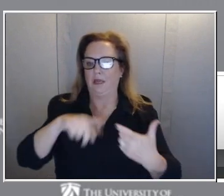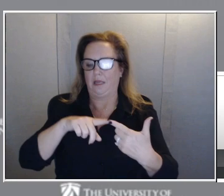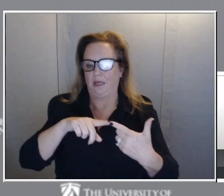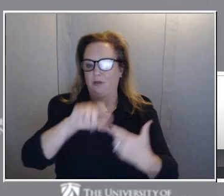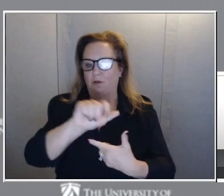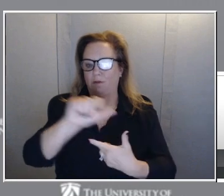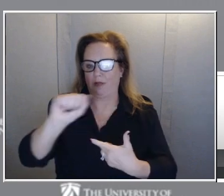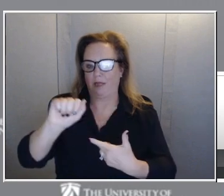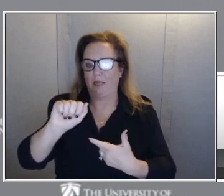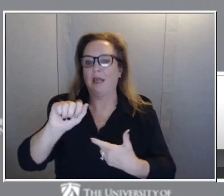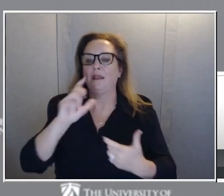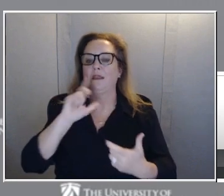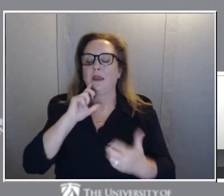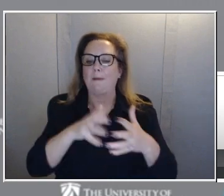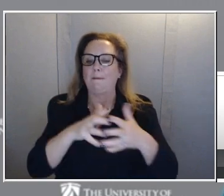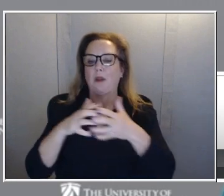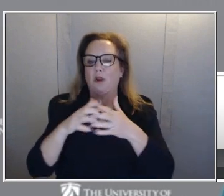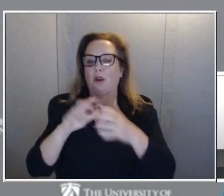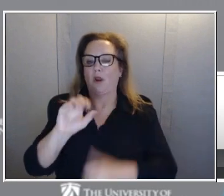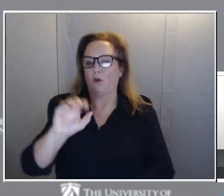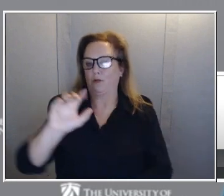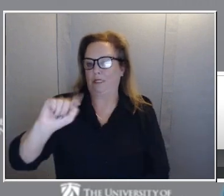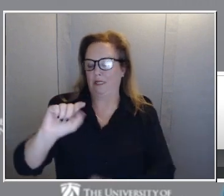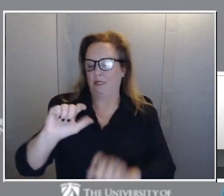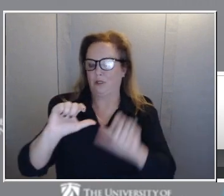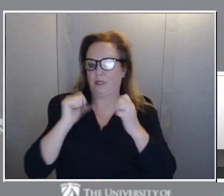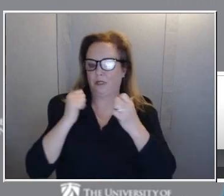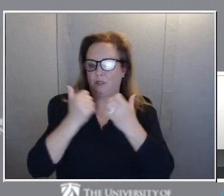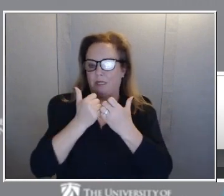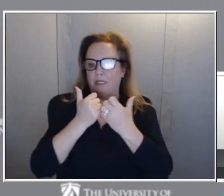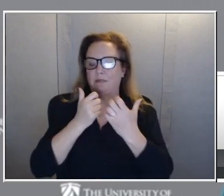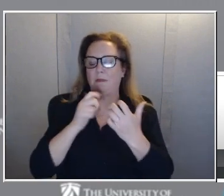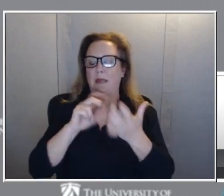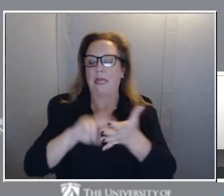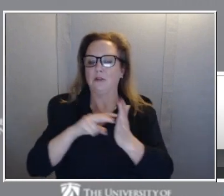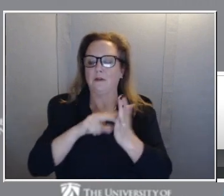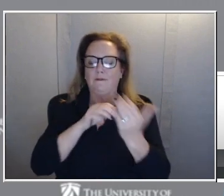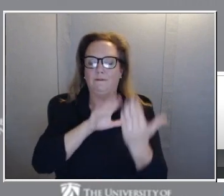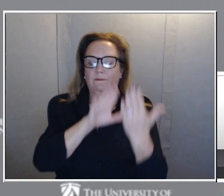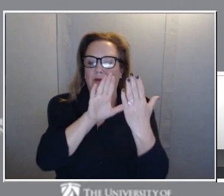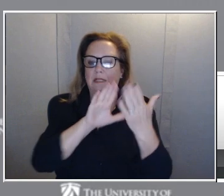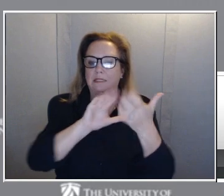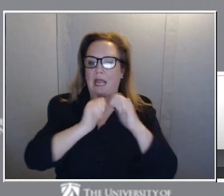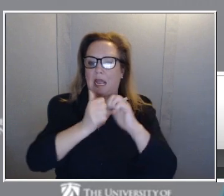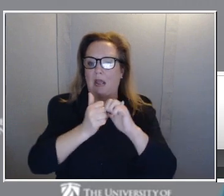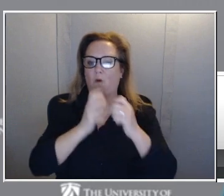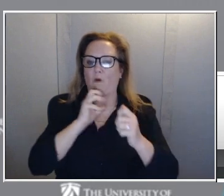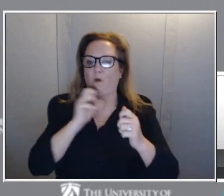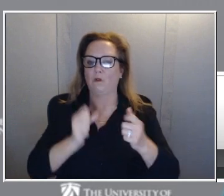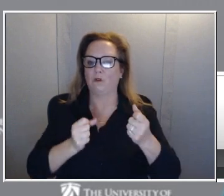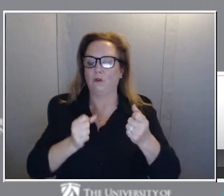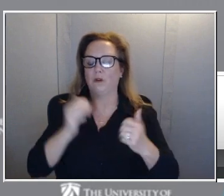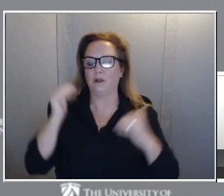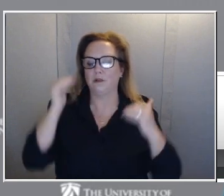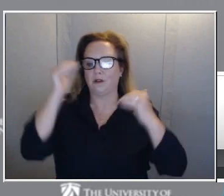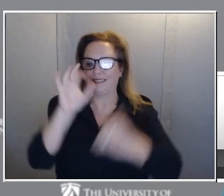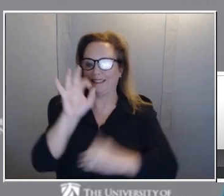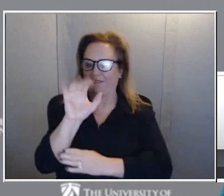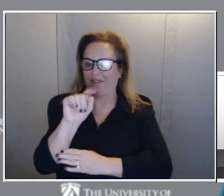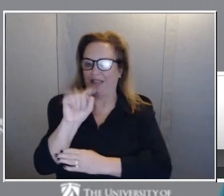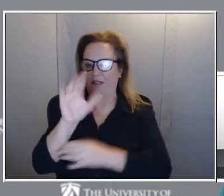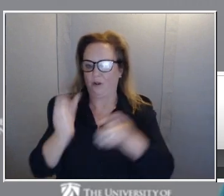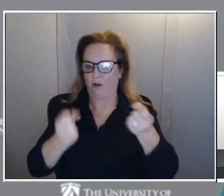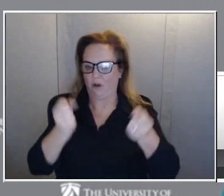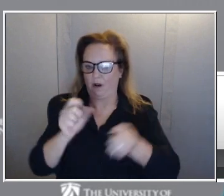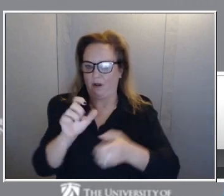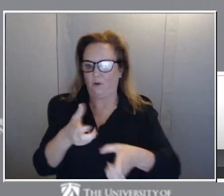Therapy Association, and it's meant to address how older adults fit in their car. We know that if we are